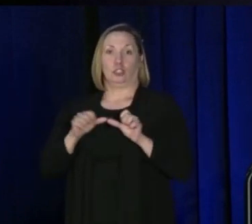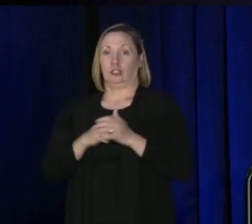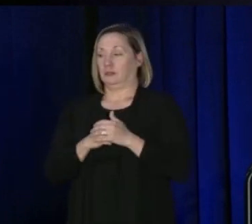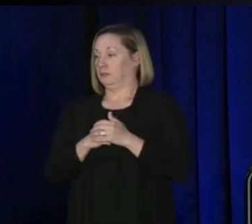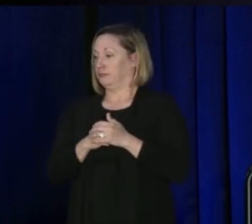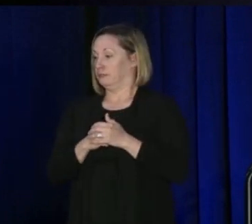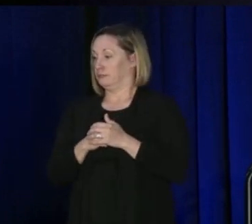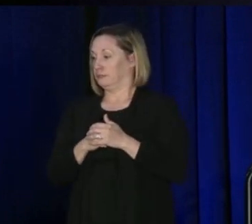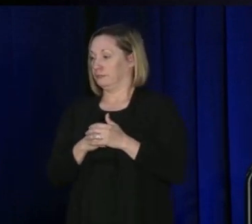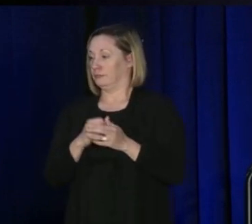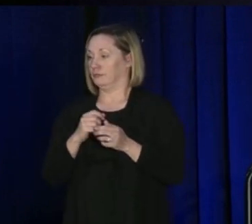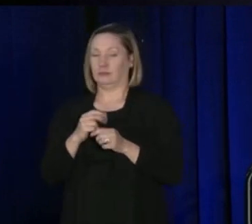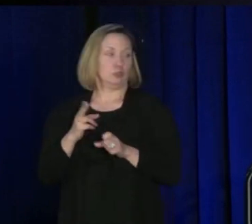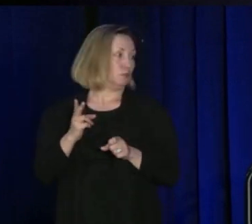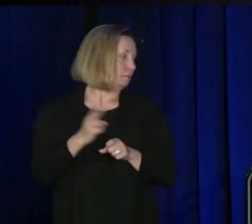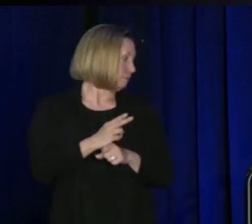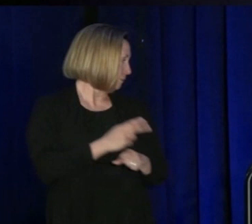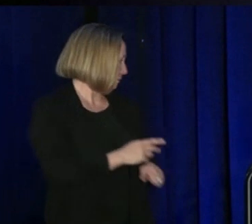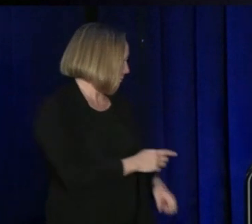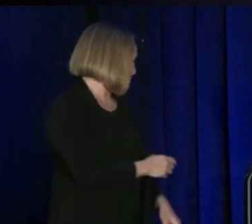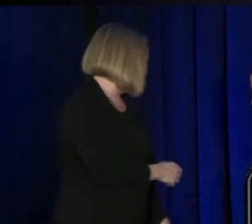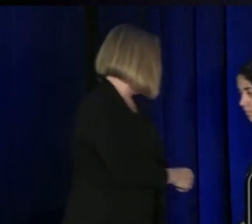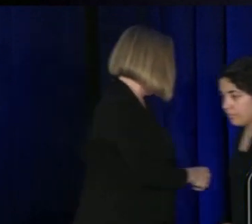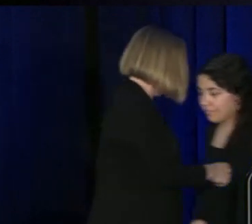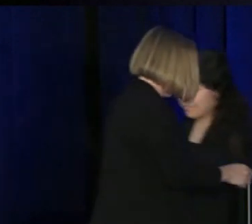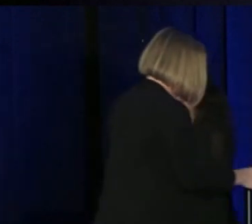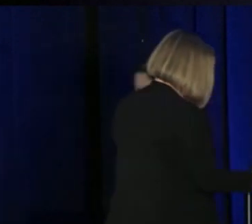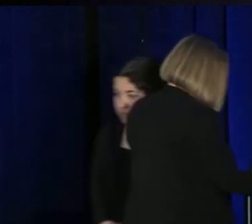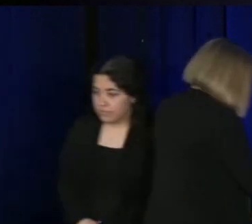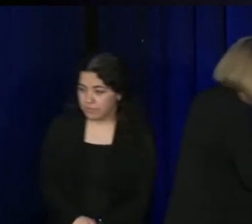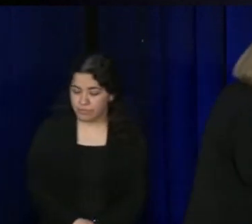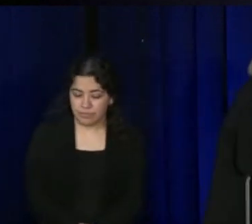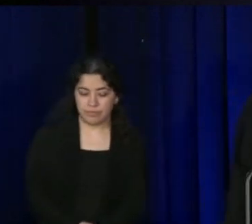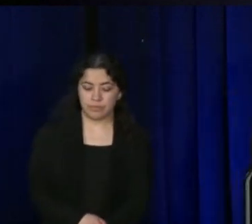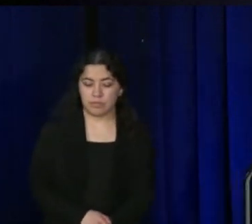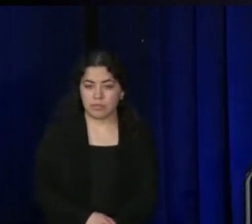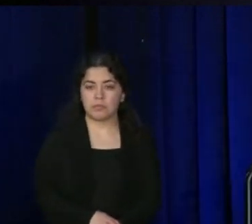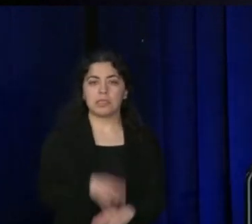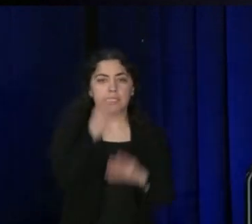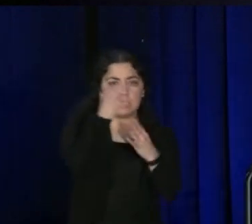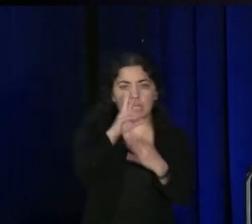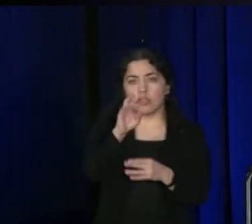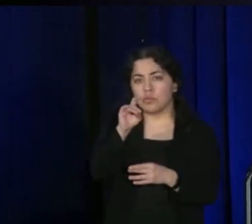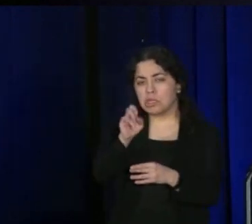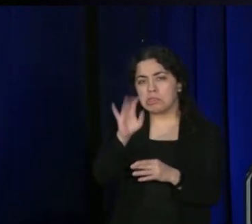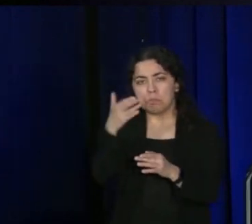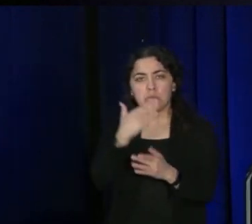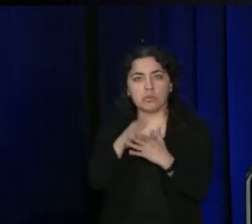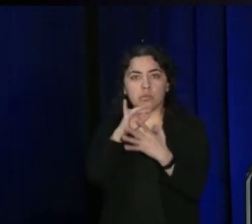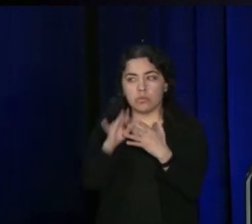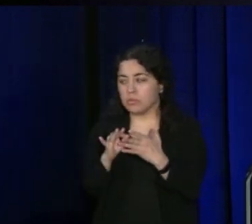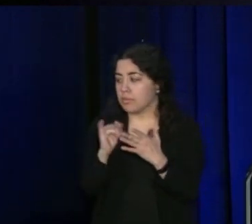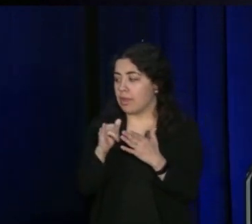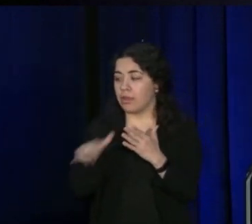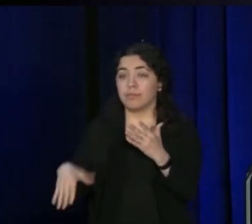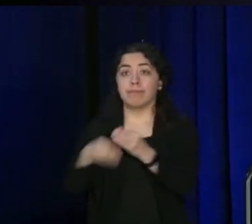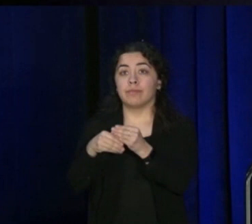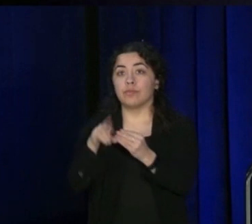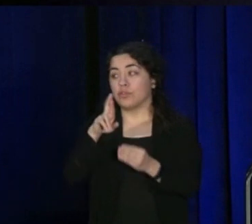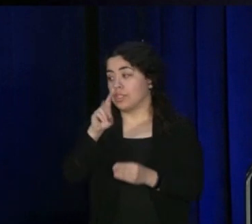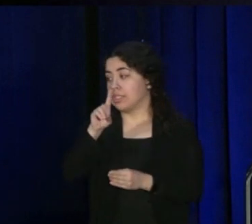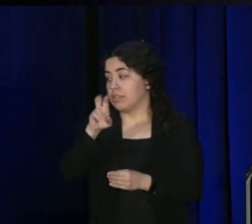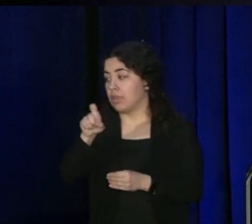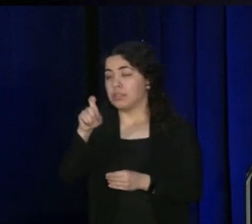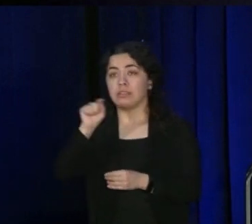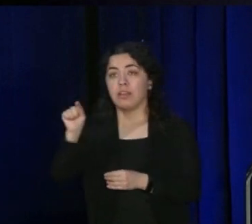need to use it in different spots. Redux seems like a good choice. Okay, a little time went on. Okay, we actually need Redux Thunk now. We need to do some asynchronous actions, pull